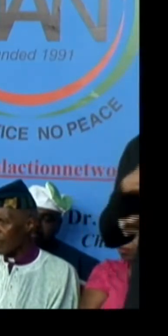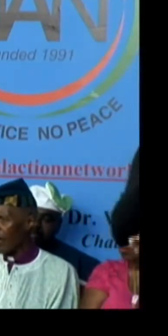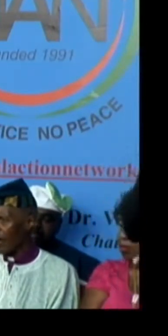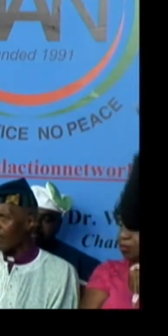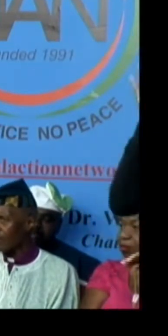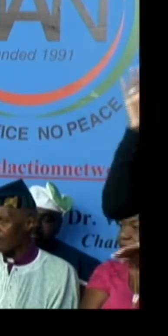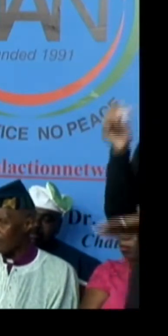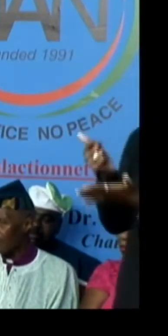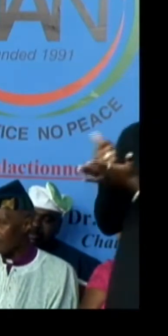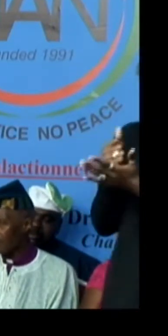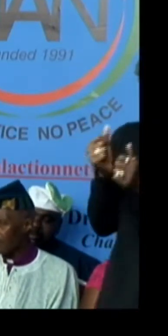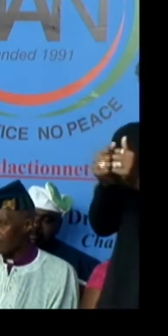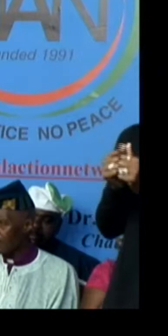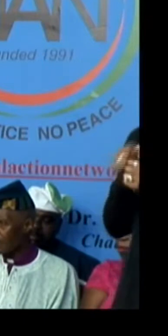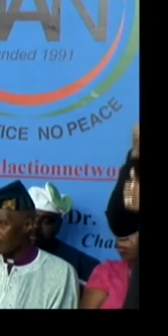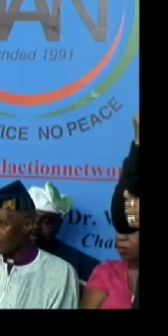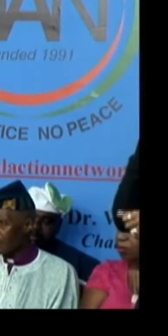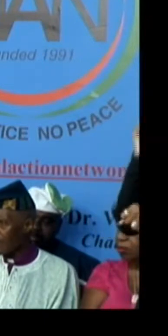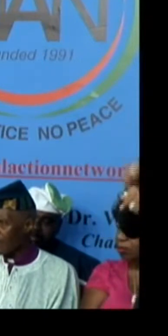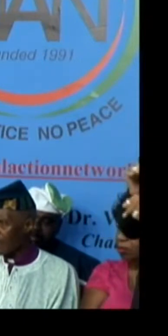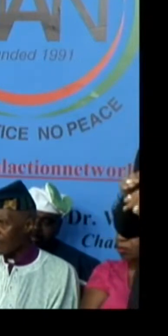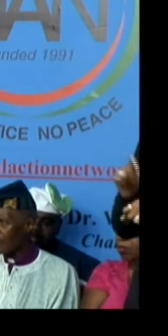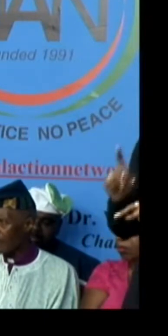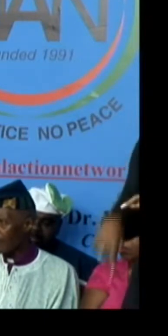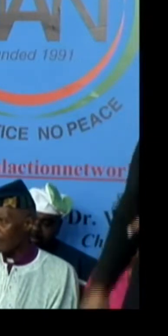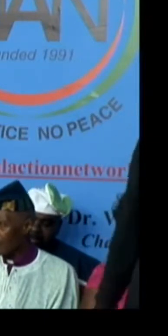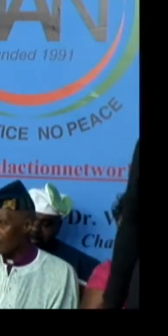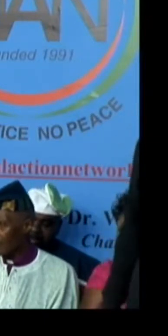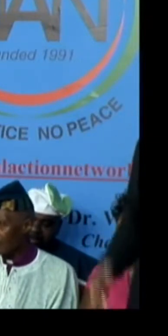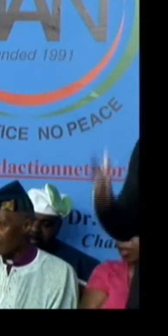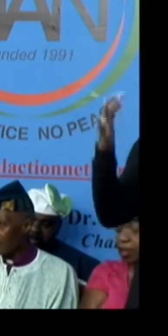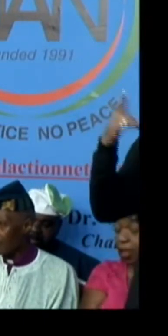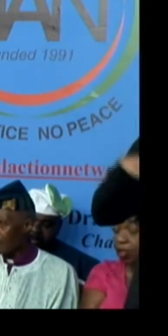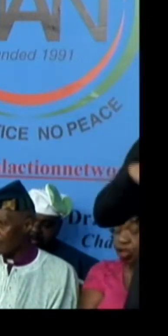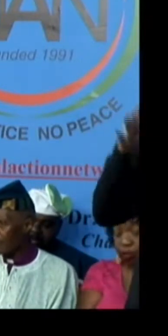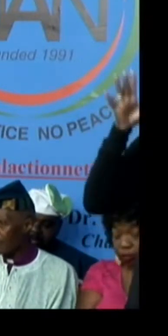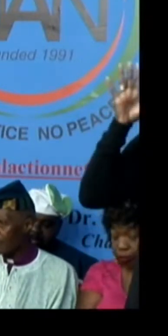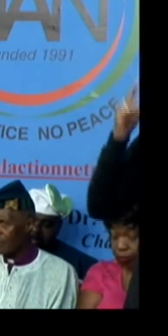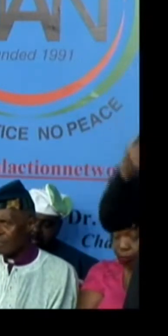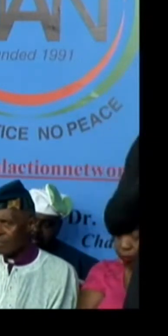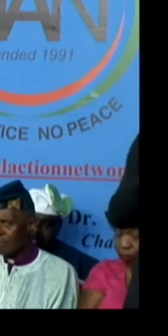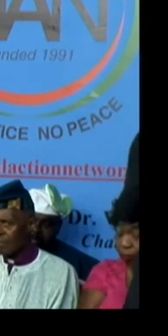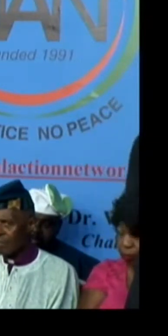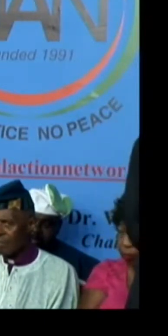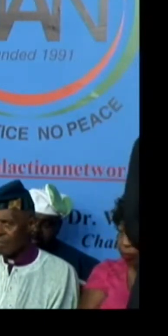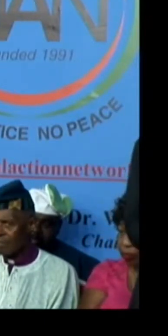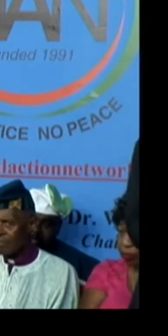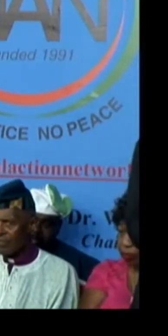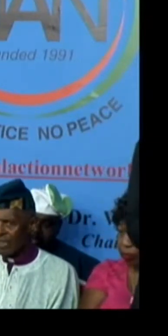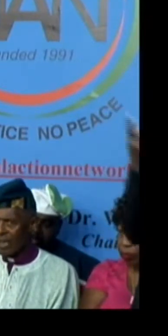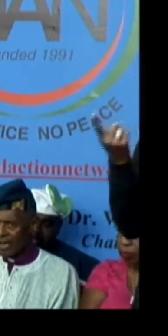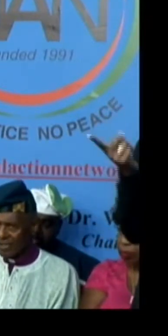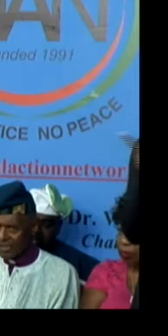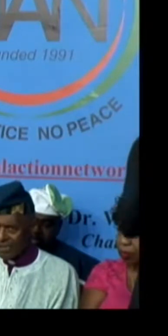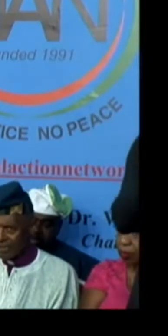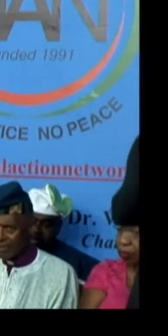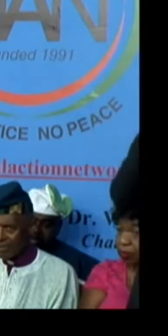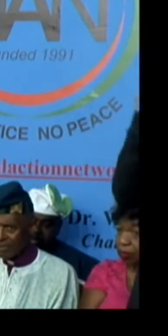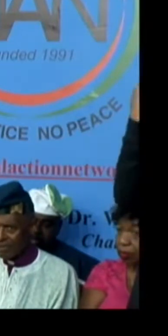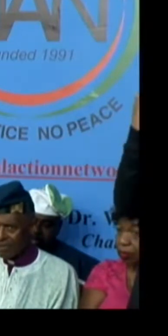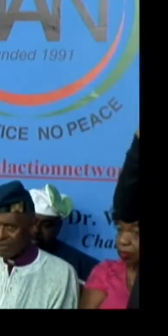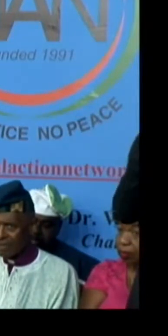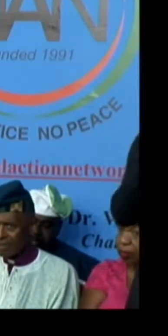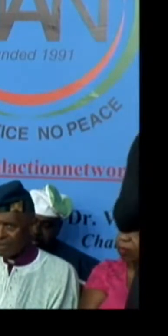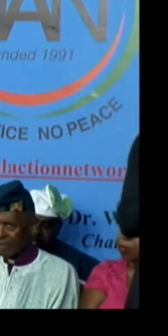homework because where they came from, they had to go to the black school, which